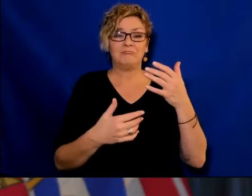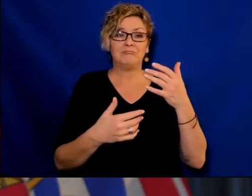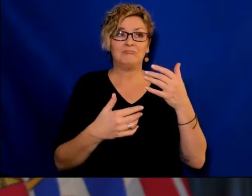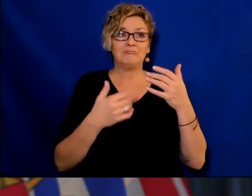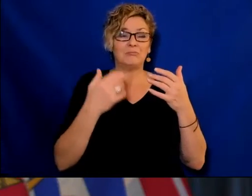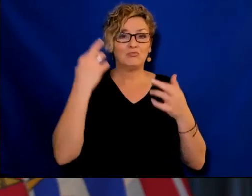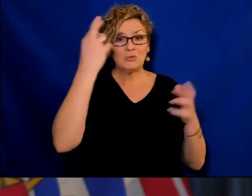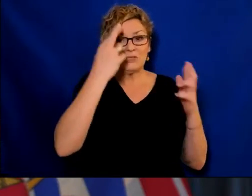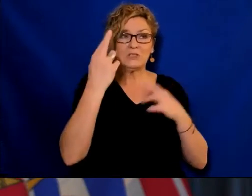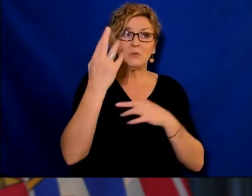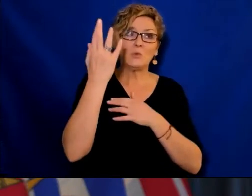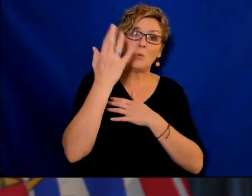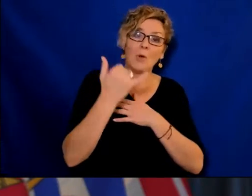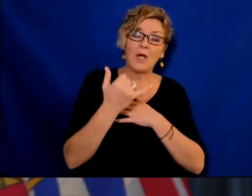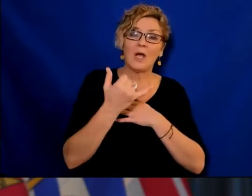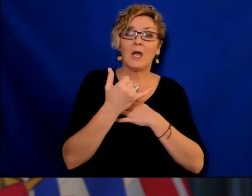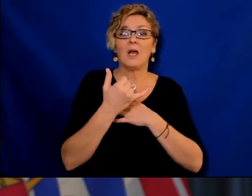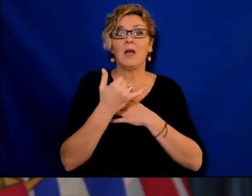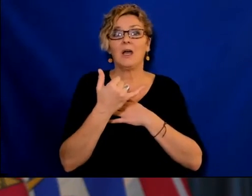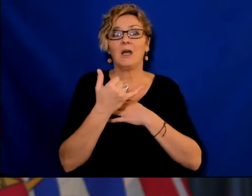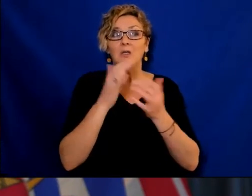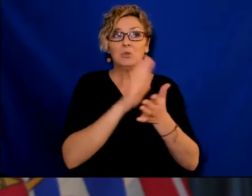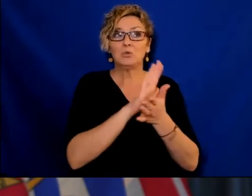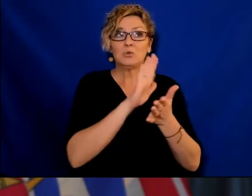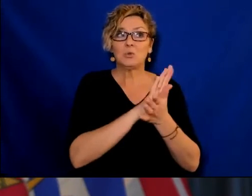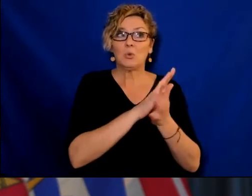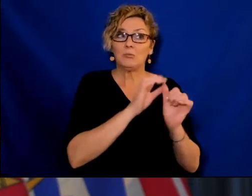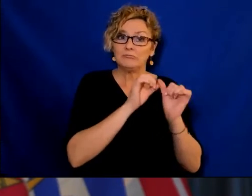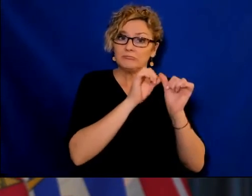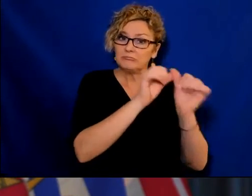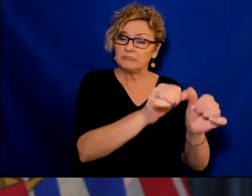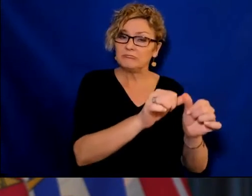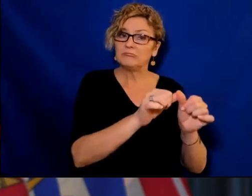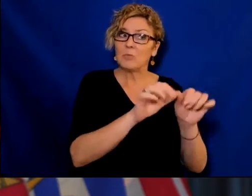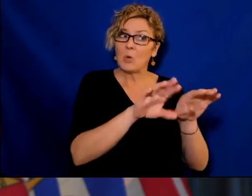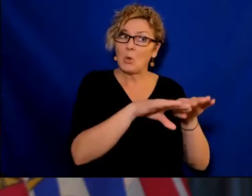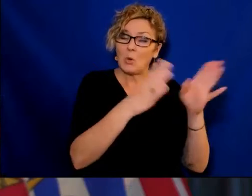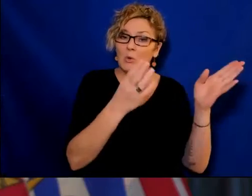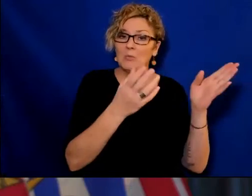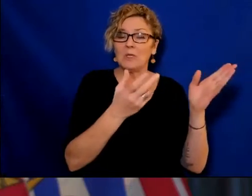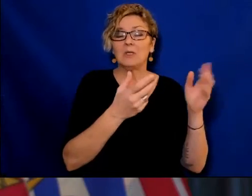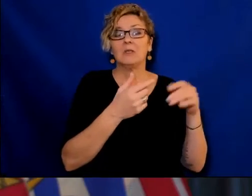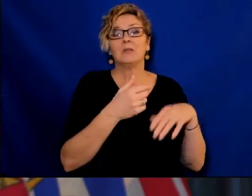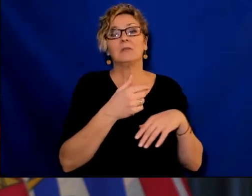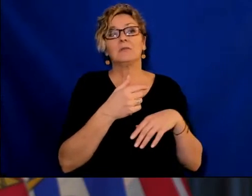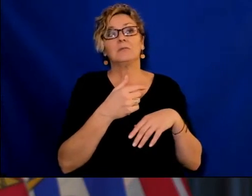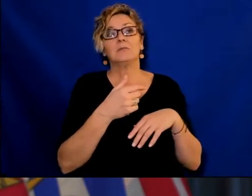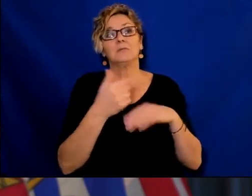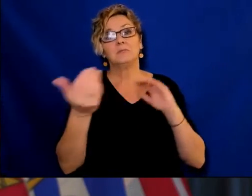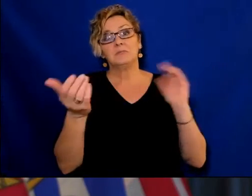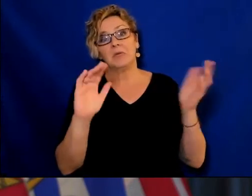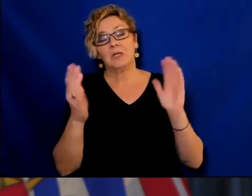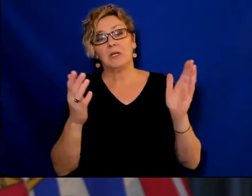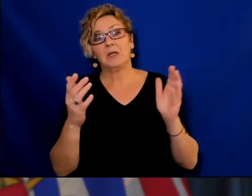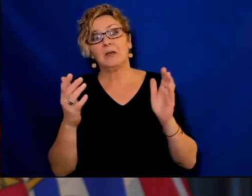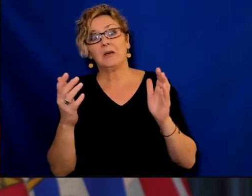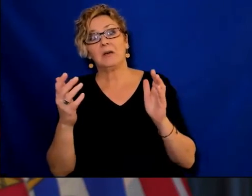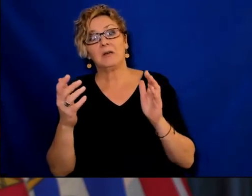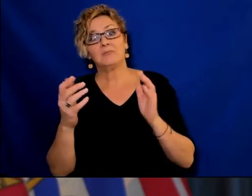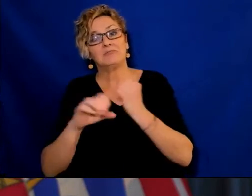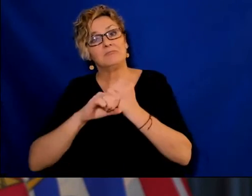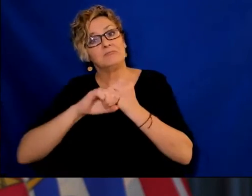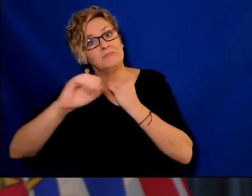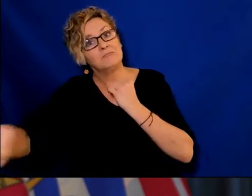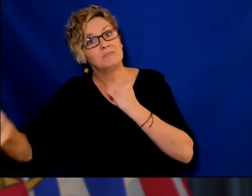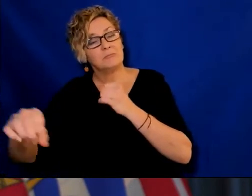and we need to have an understand what the impacts are going to be. And I don't know all of them, so we're consulting with different